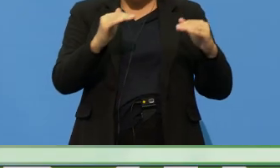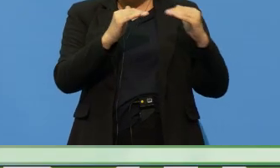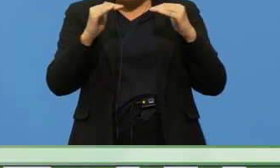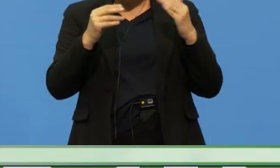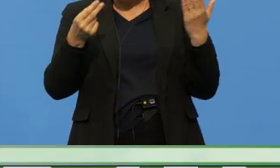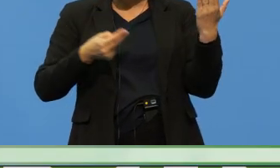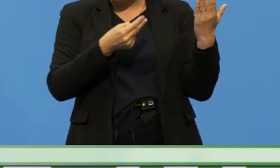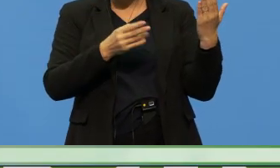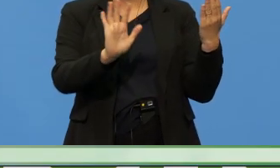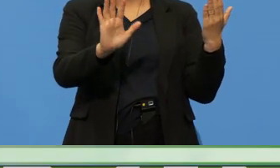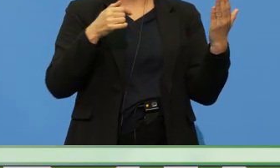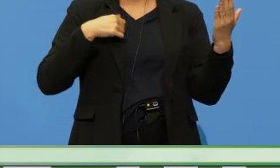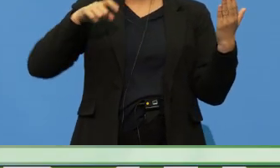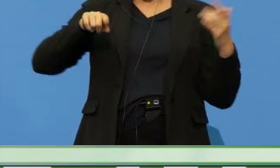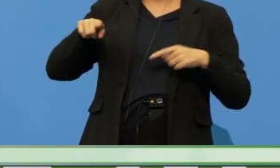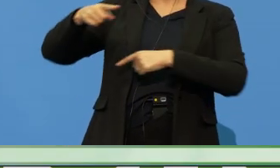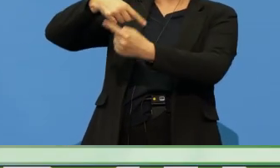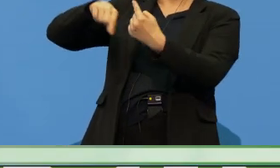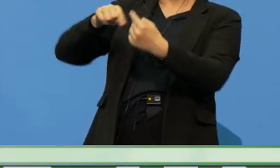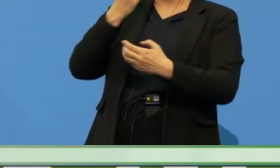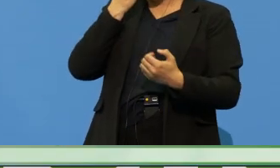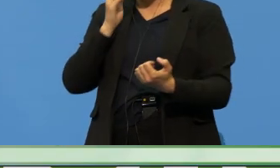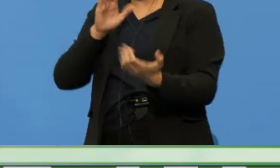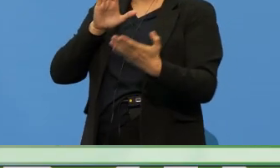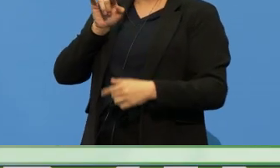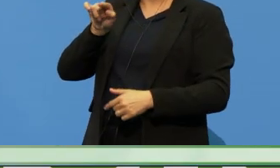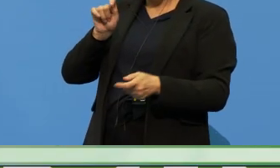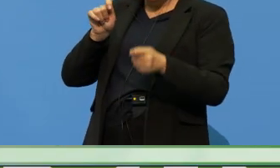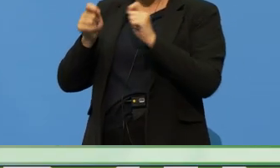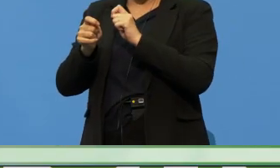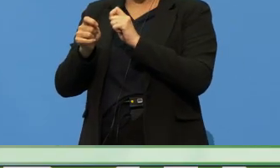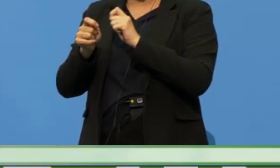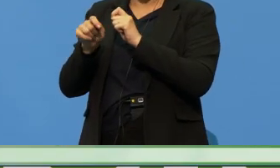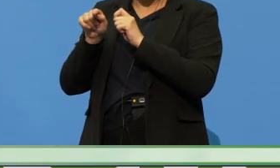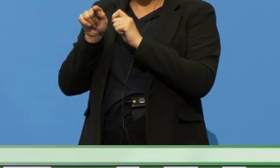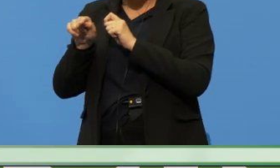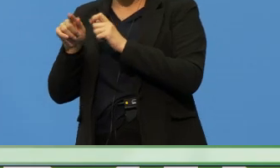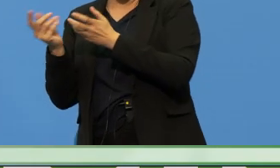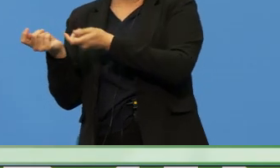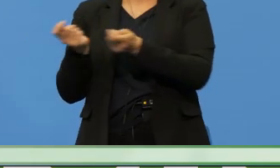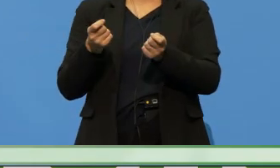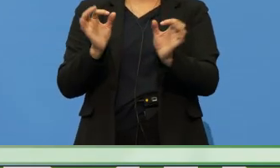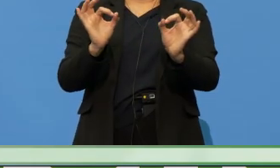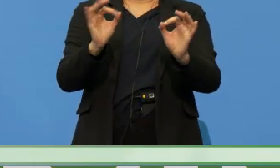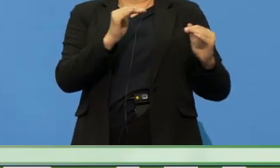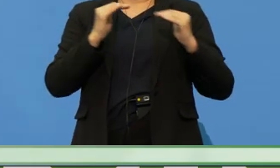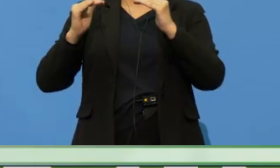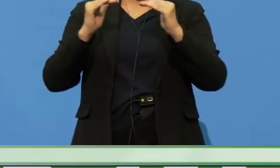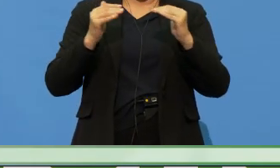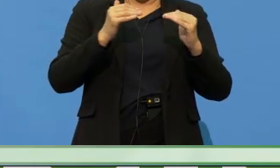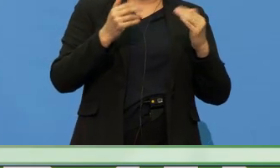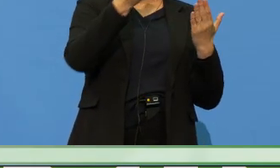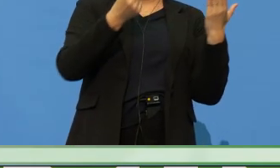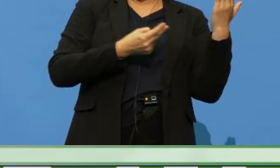emphasizing democracy, equity, and citizenship. Universal design denotes a process more